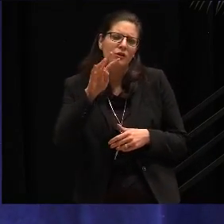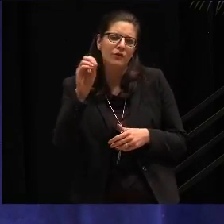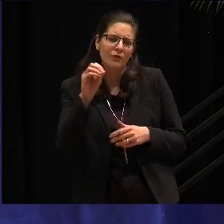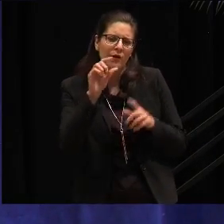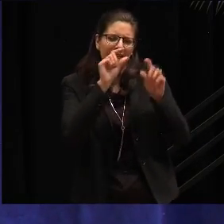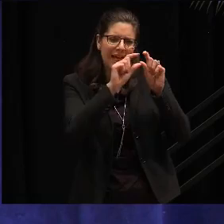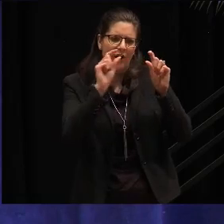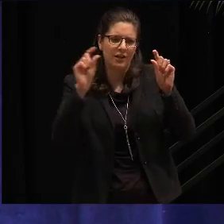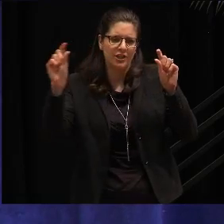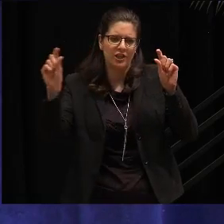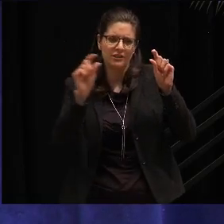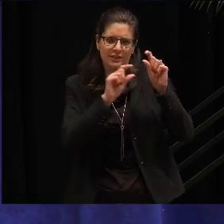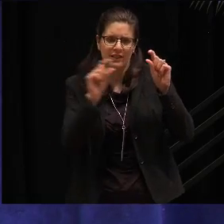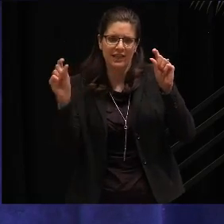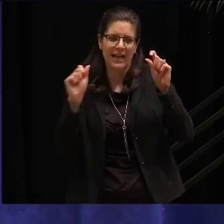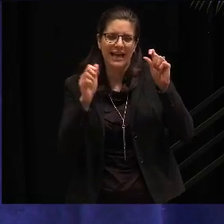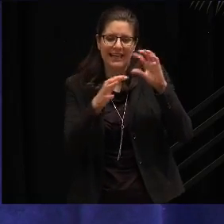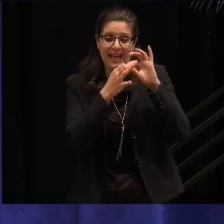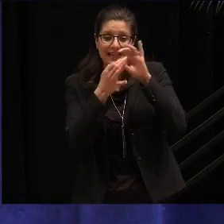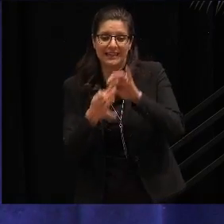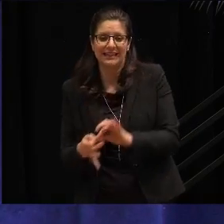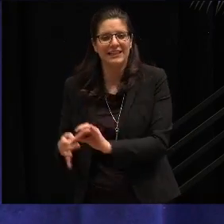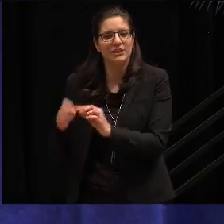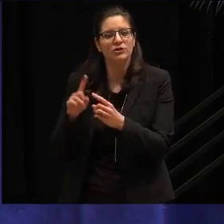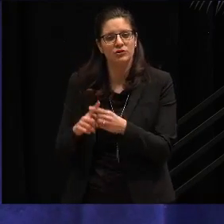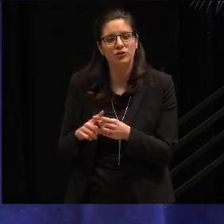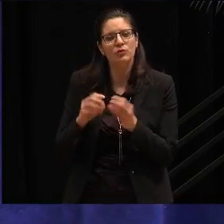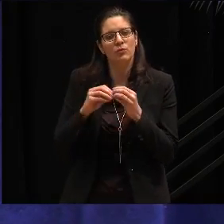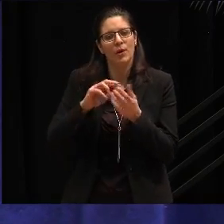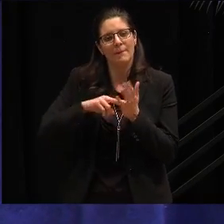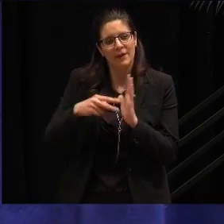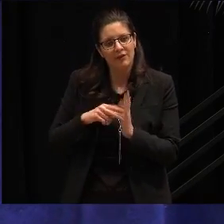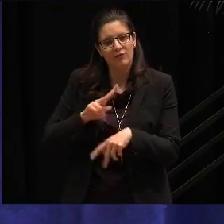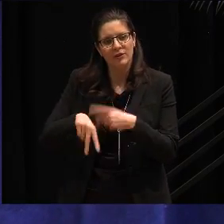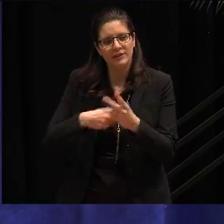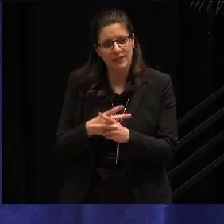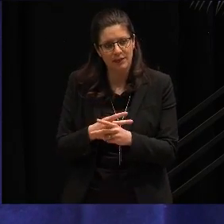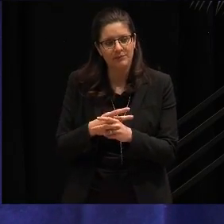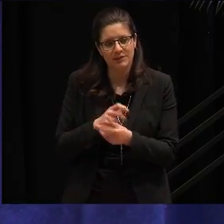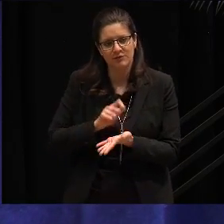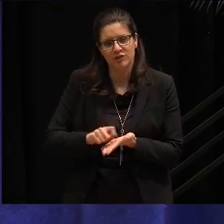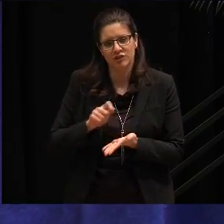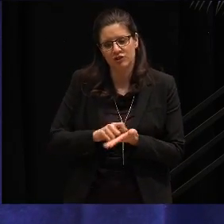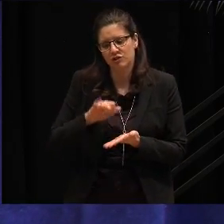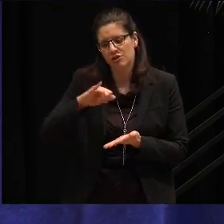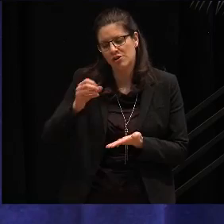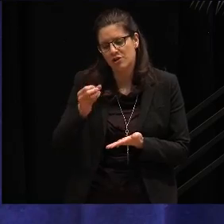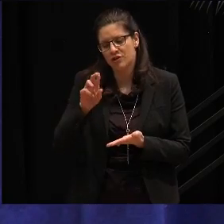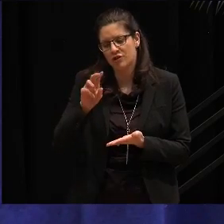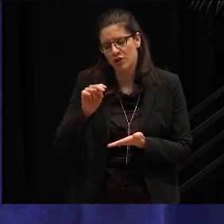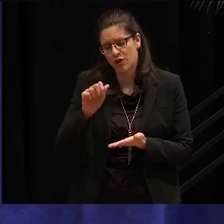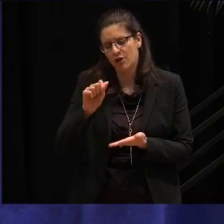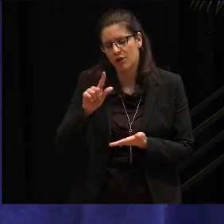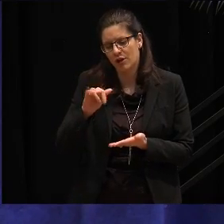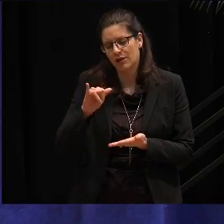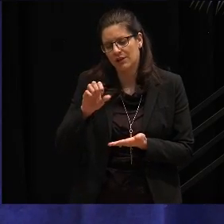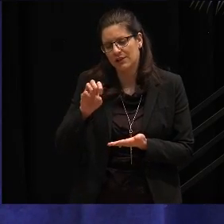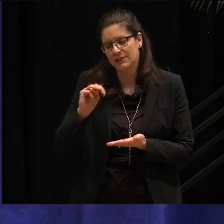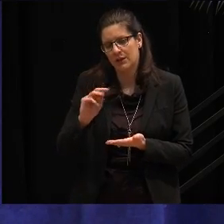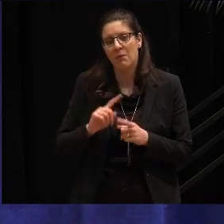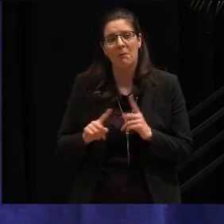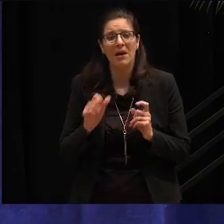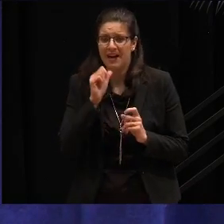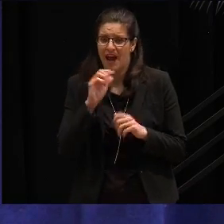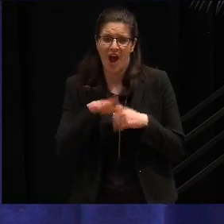it can link to longer, more meaningful forms of journalism. So I think there is value. But, you know, not everyone is going to